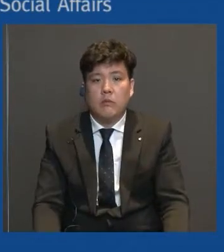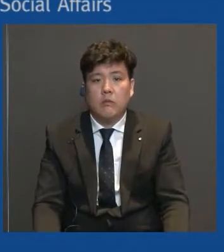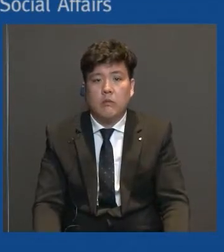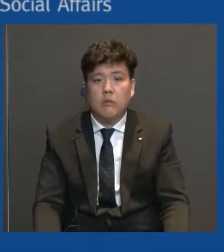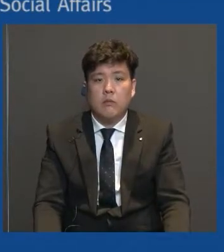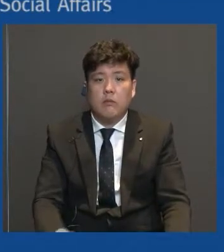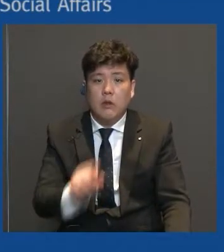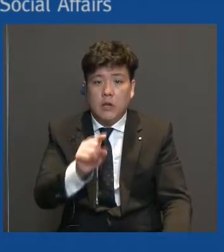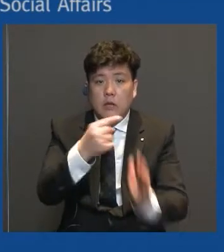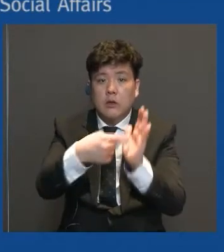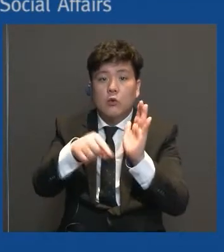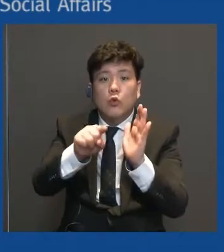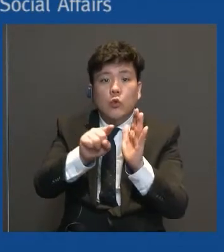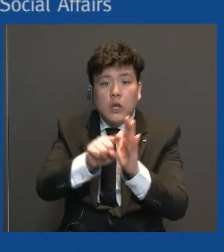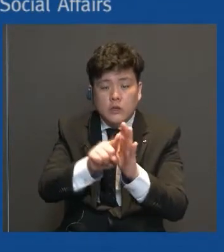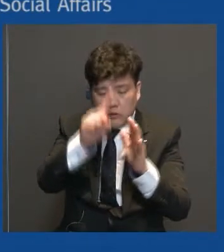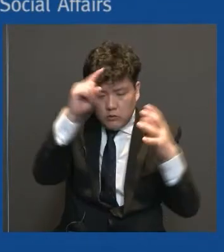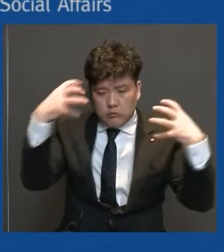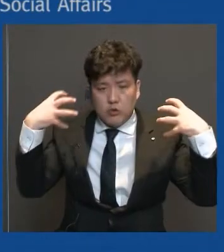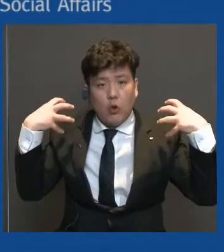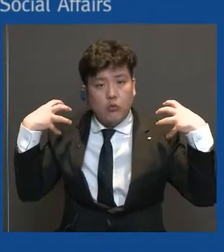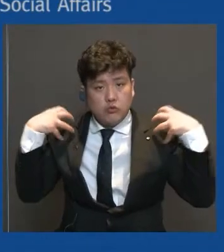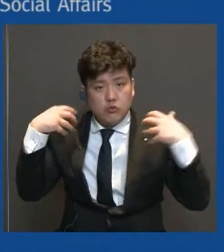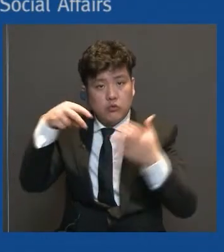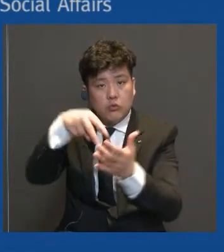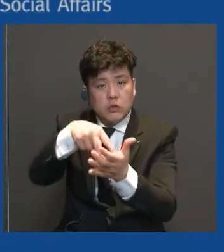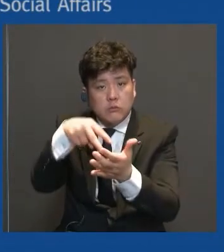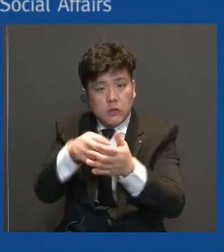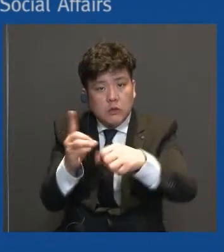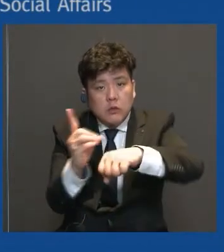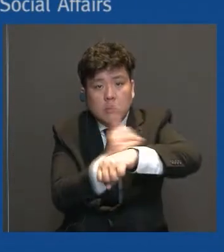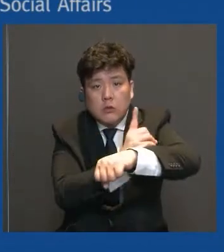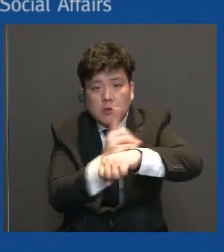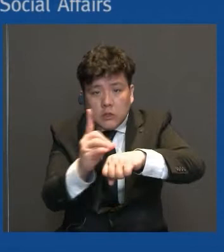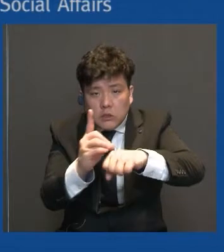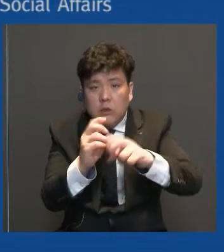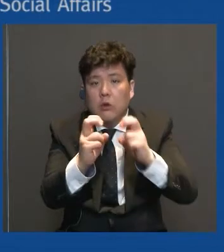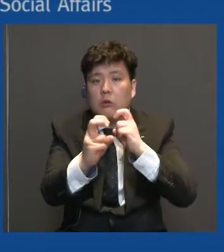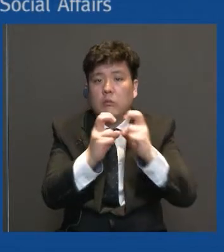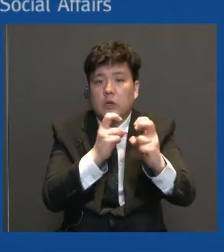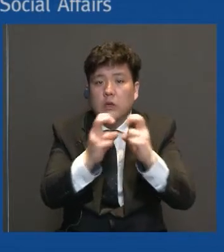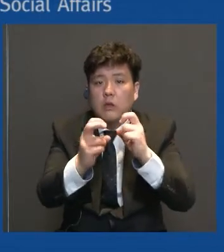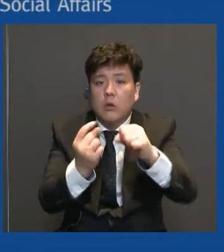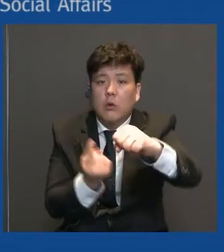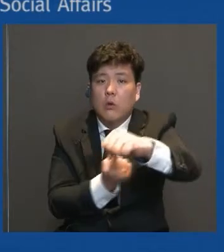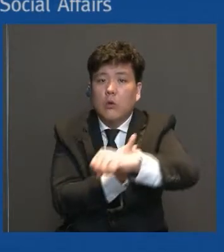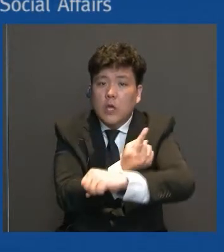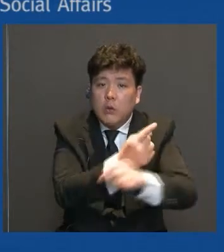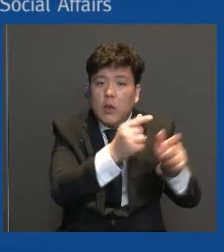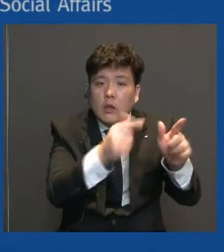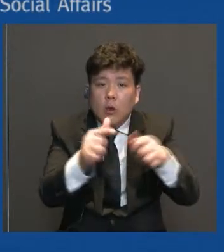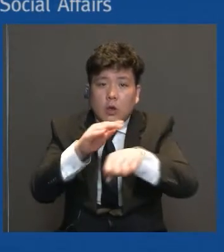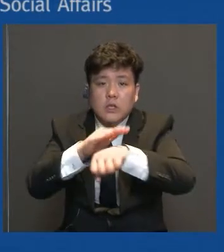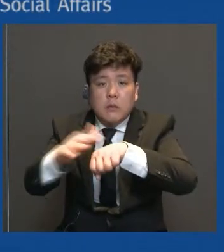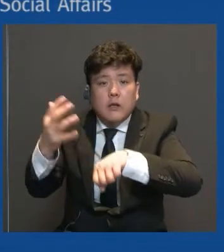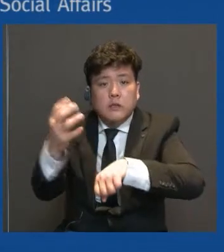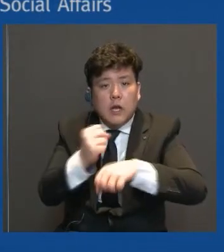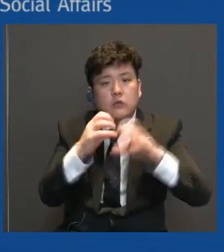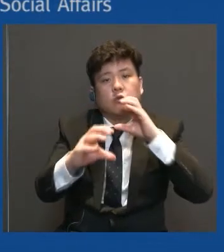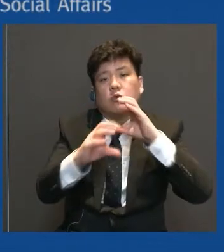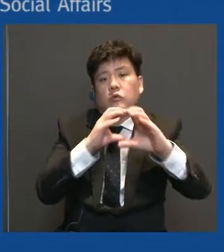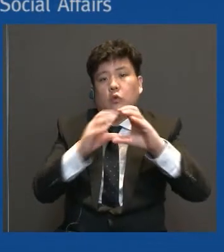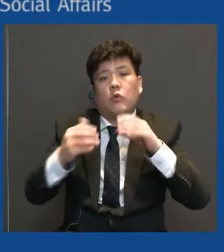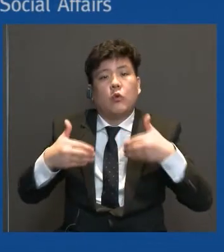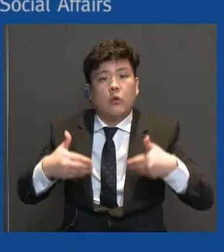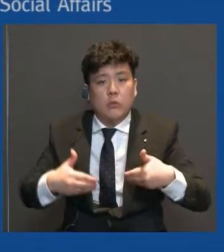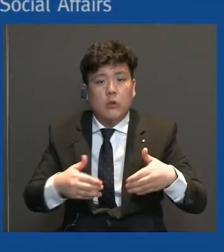digital media. Also, we need to provide emotional support for older persons who are isolated at